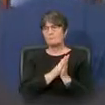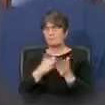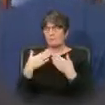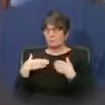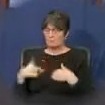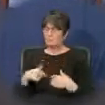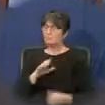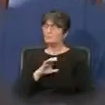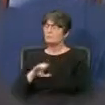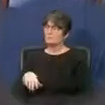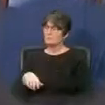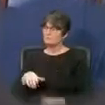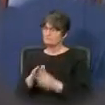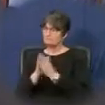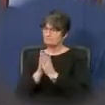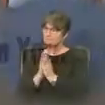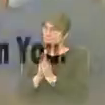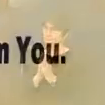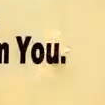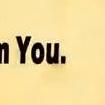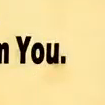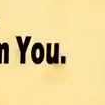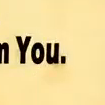The body of Christ.